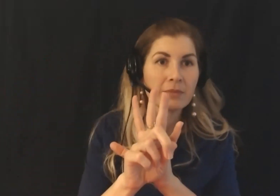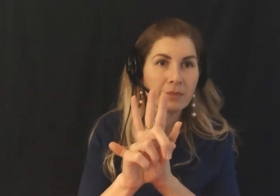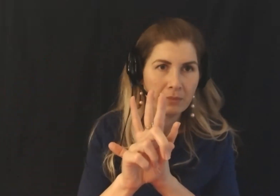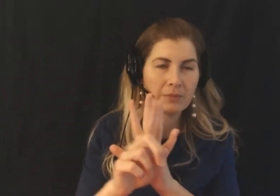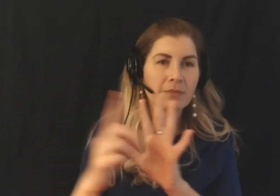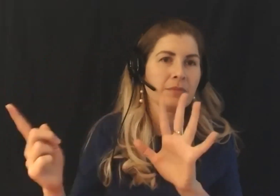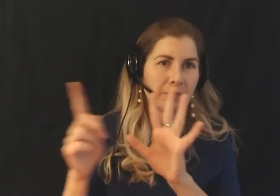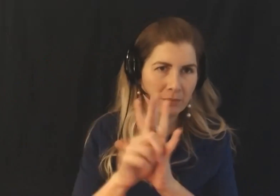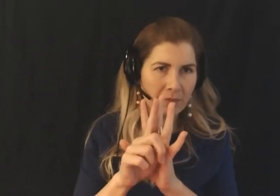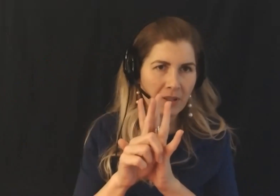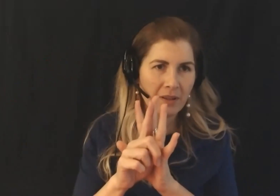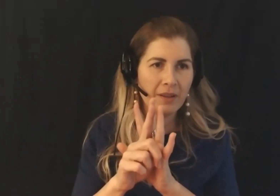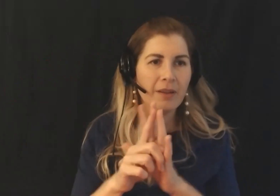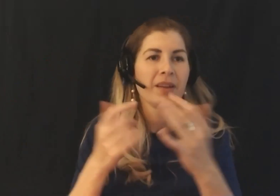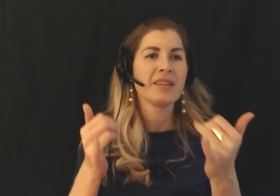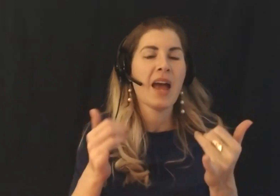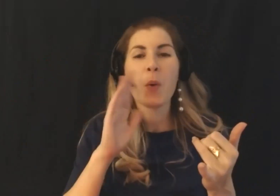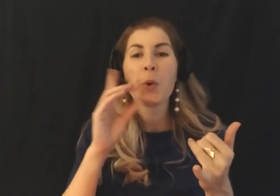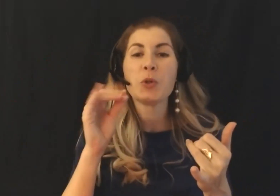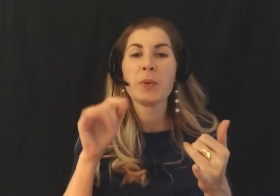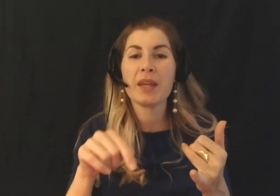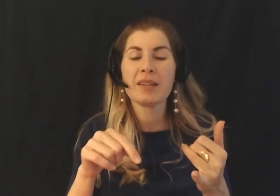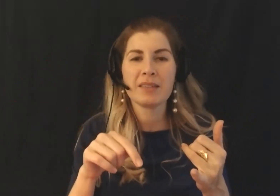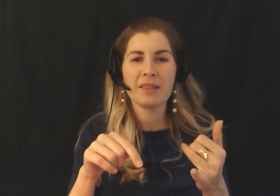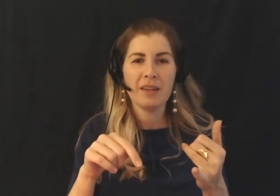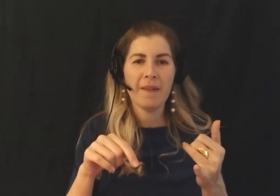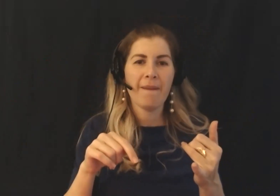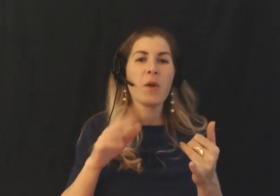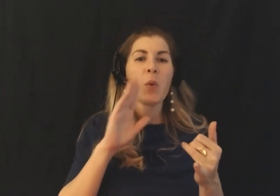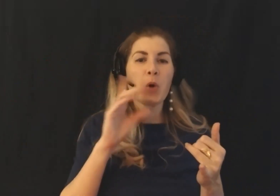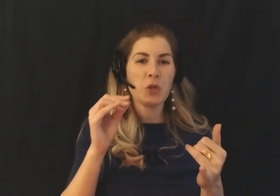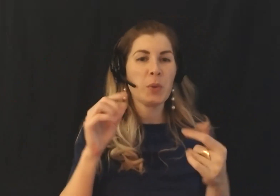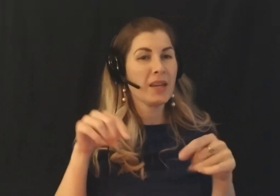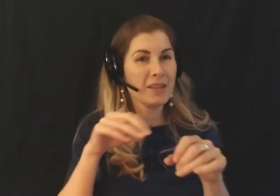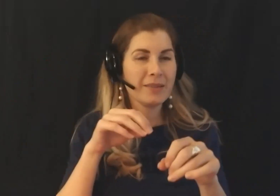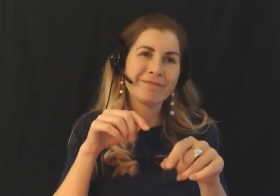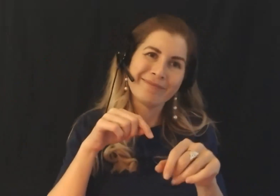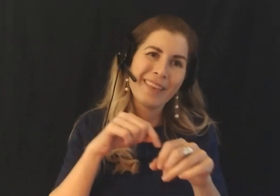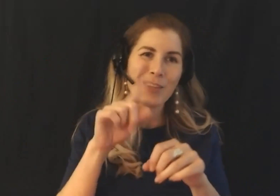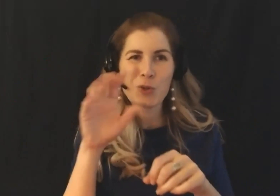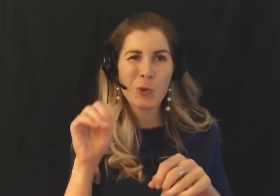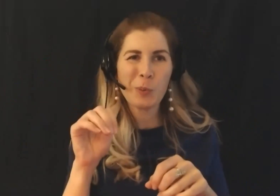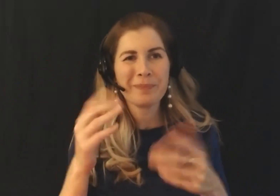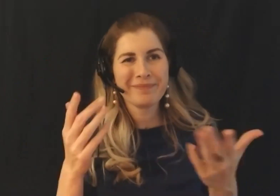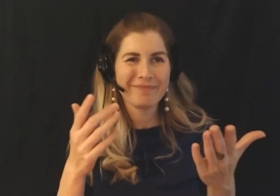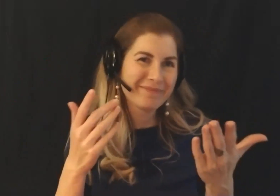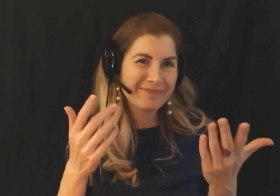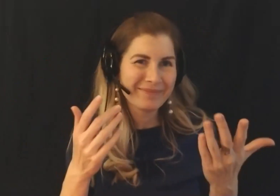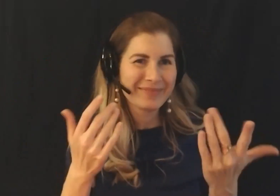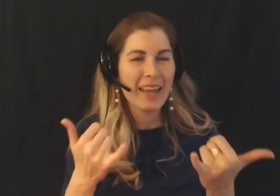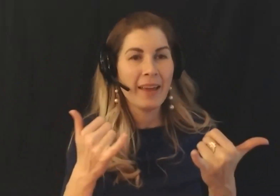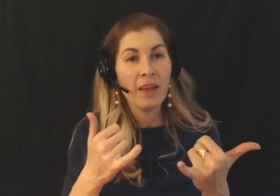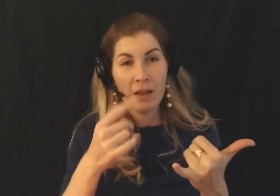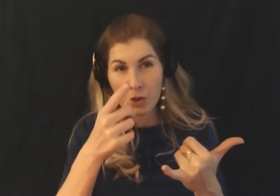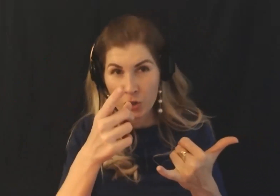the room. So we're going to do this virtually in this Zoom, in this box that we've all been living in the past few months. So I'm going to ask you, if you're in a